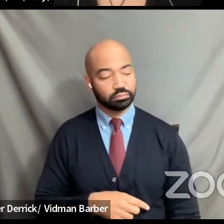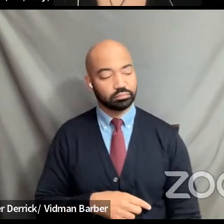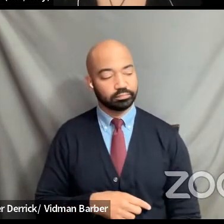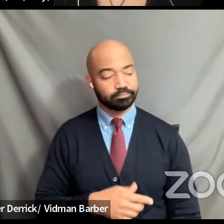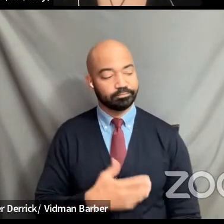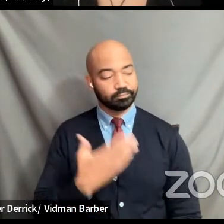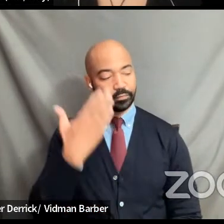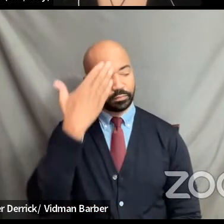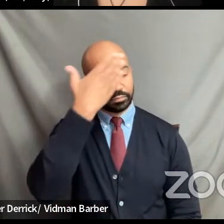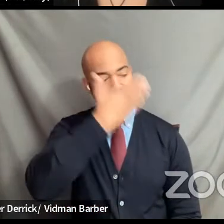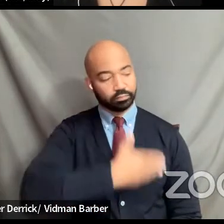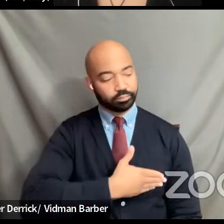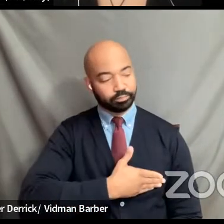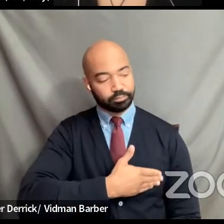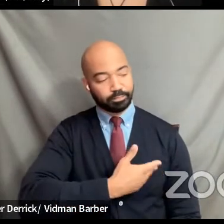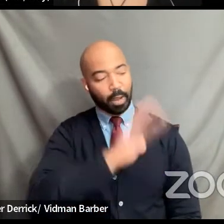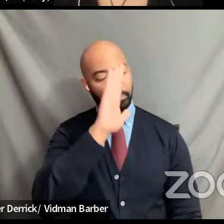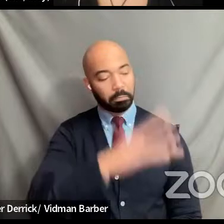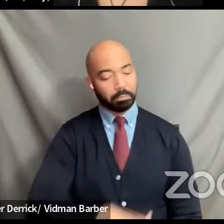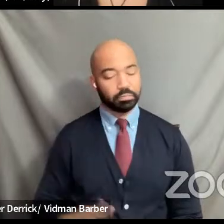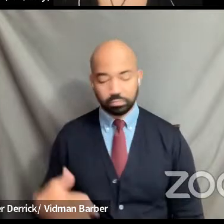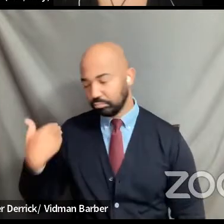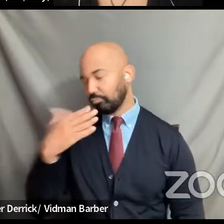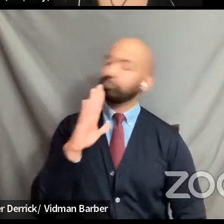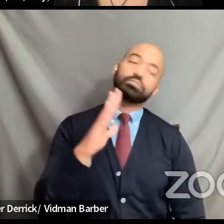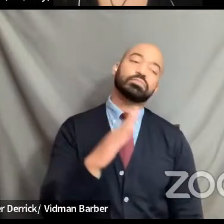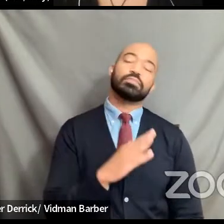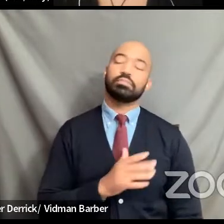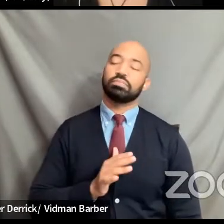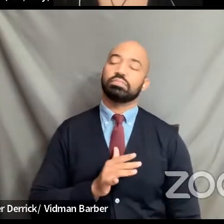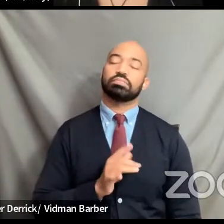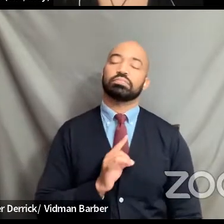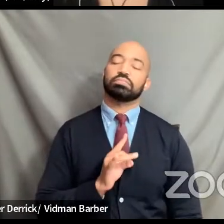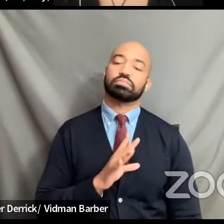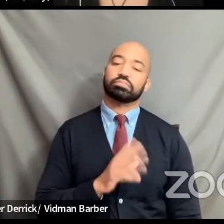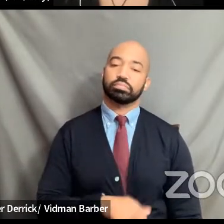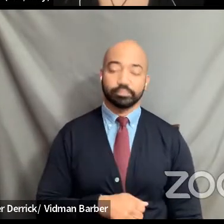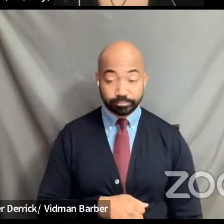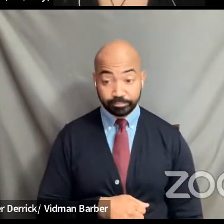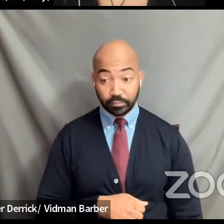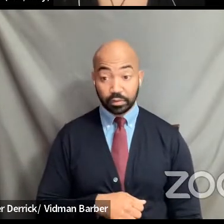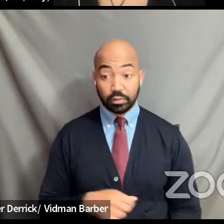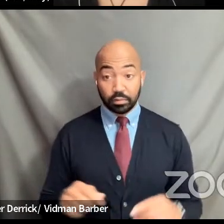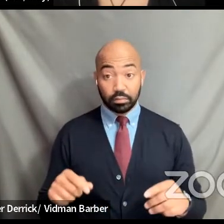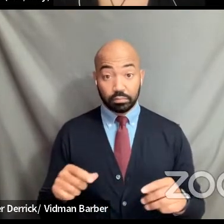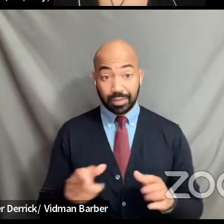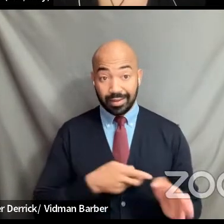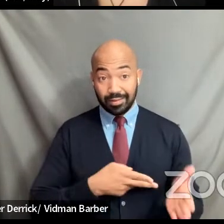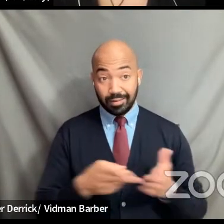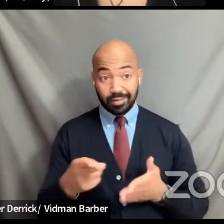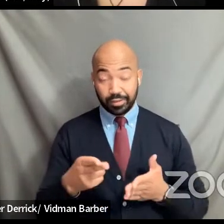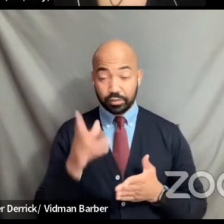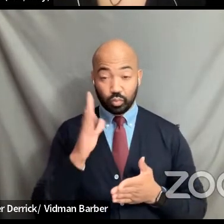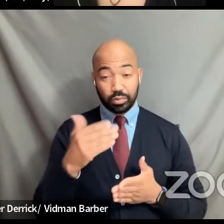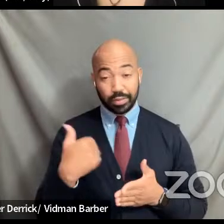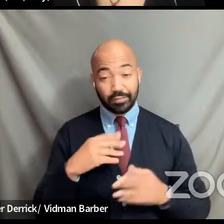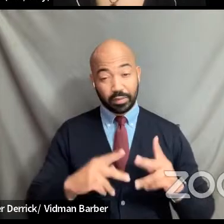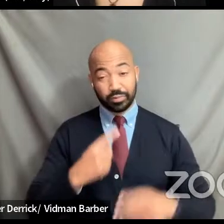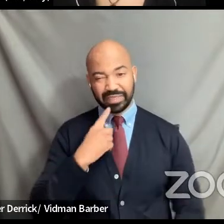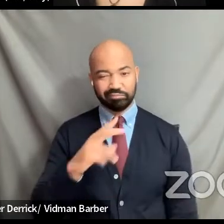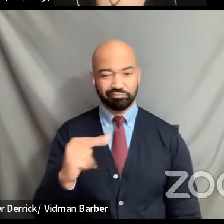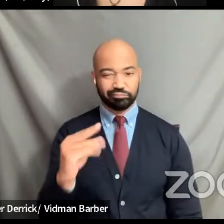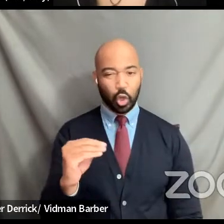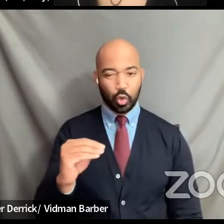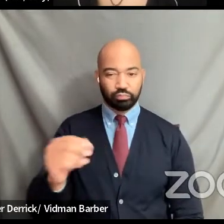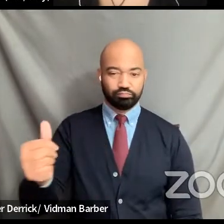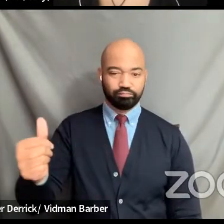get nothing out of them, right? So to be honest, like you're going to get rejected and like, it's